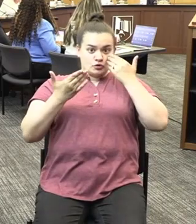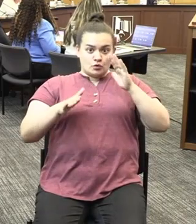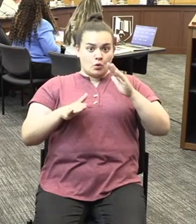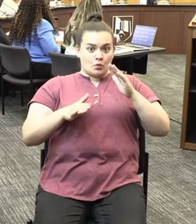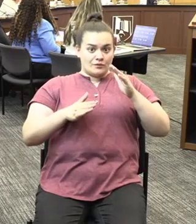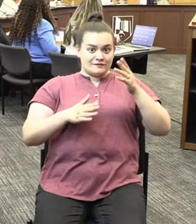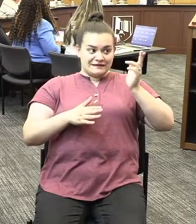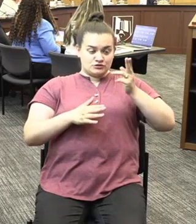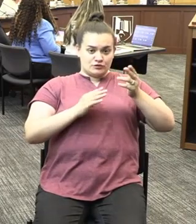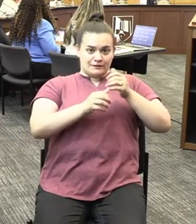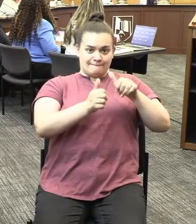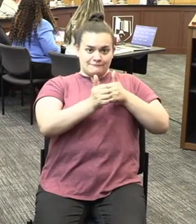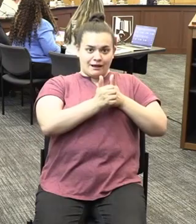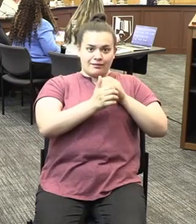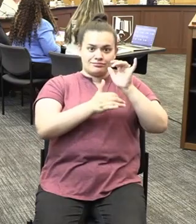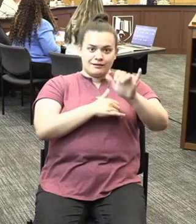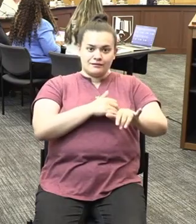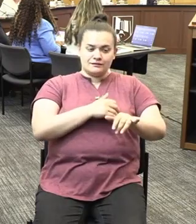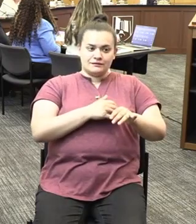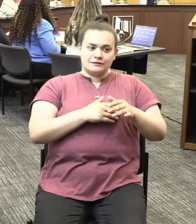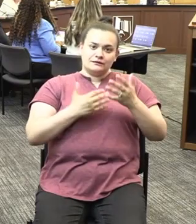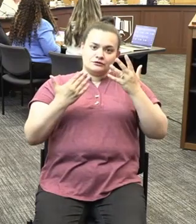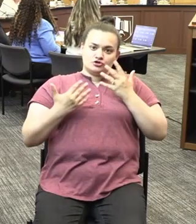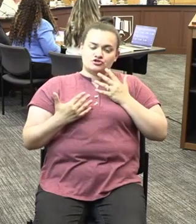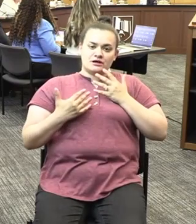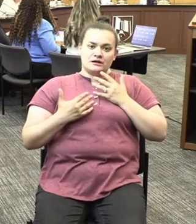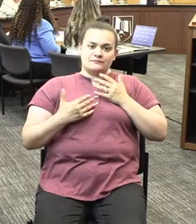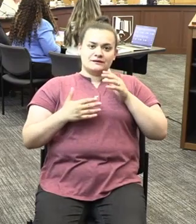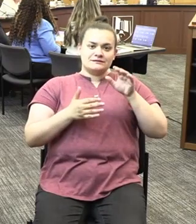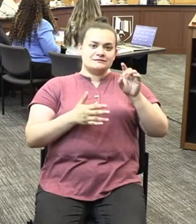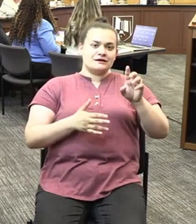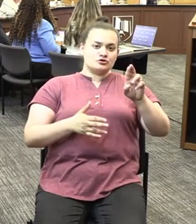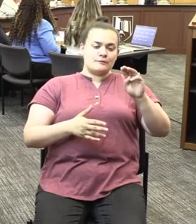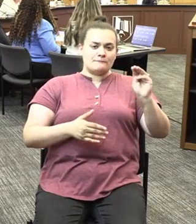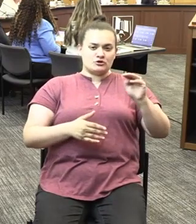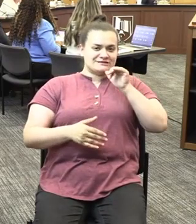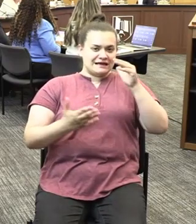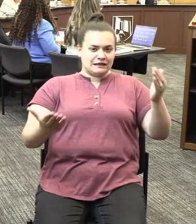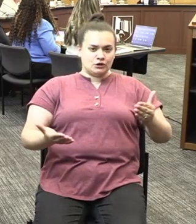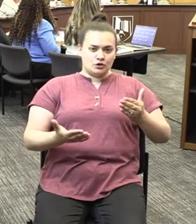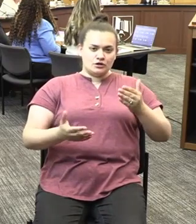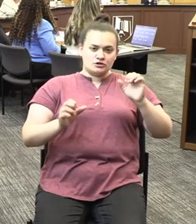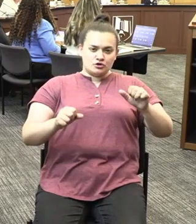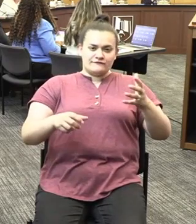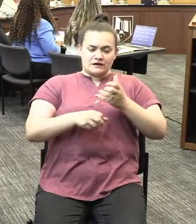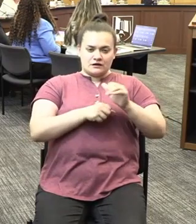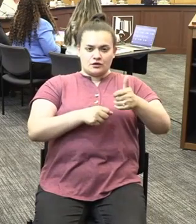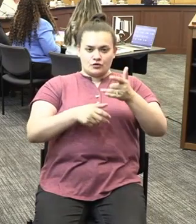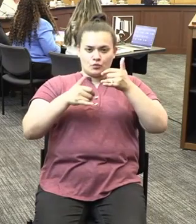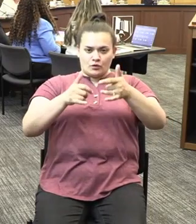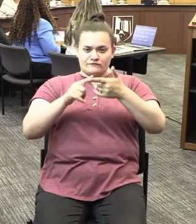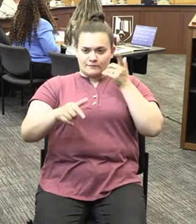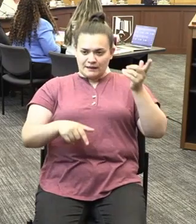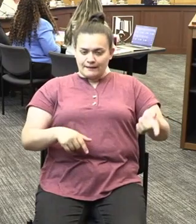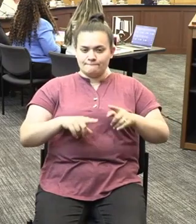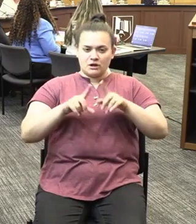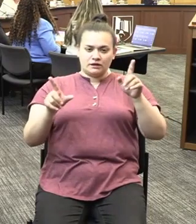and it's a shame Dr. Marsink isn't here because I, could have got another award from him. But